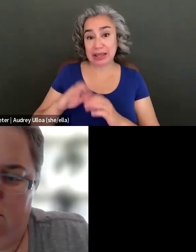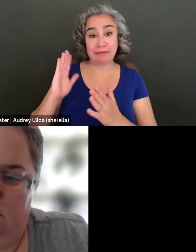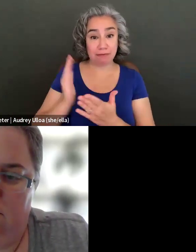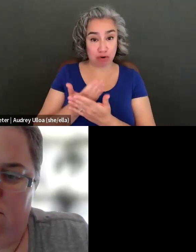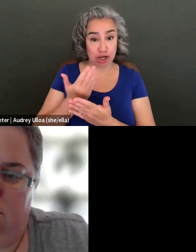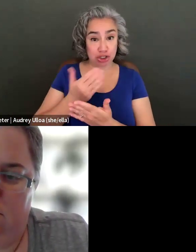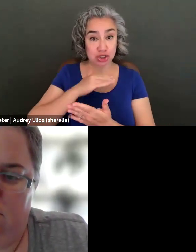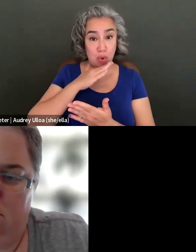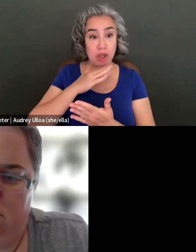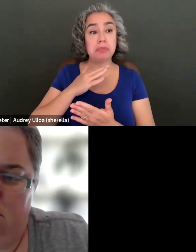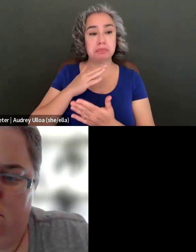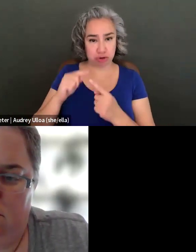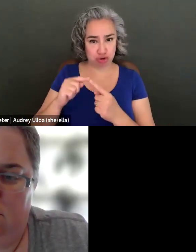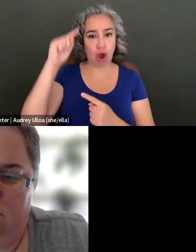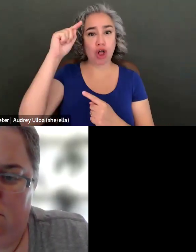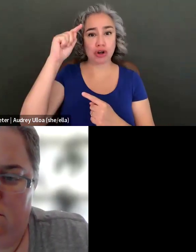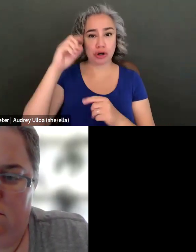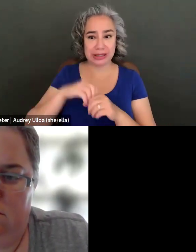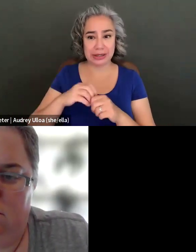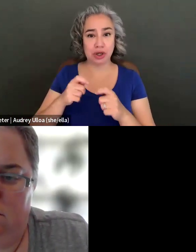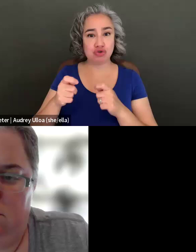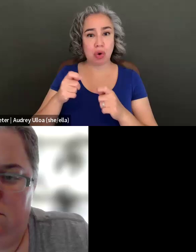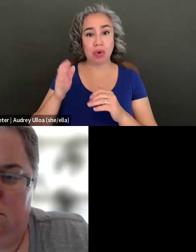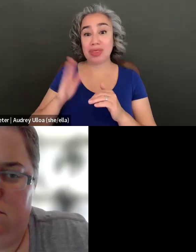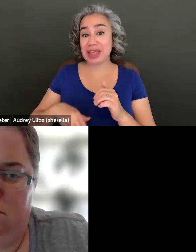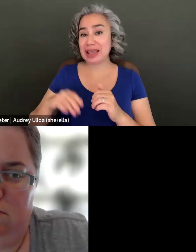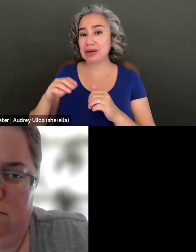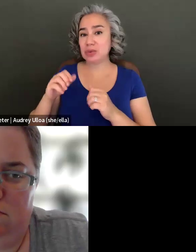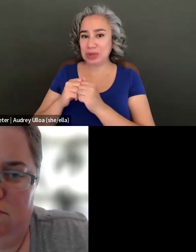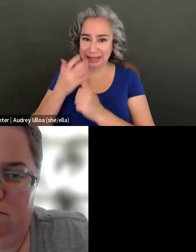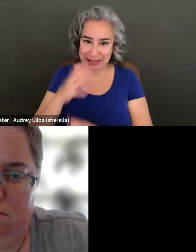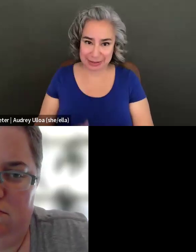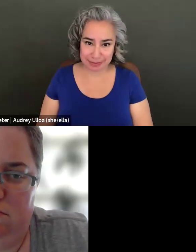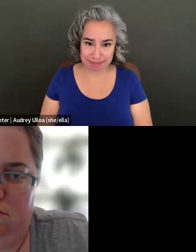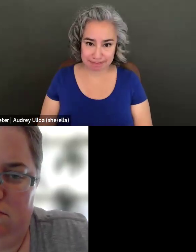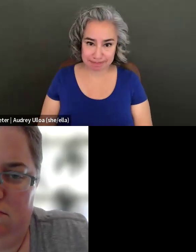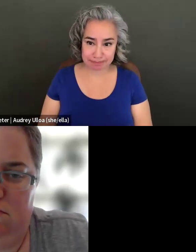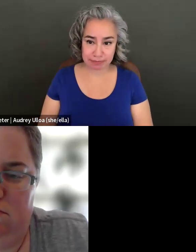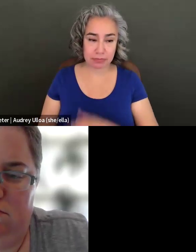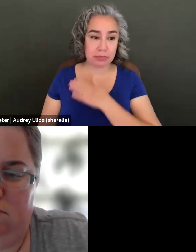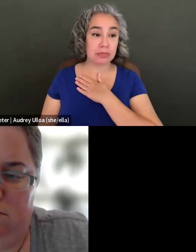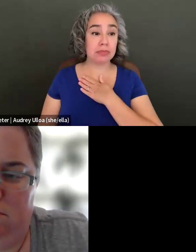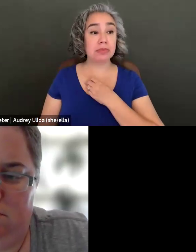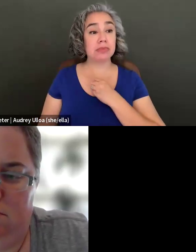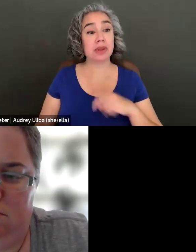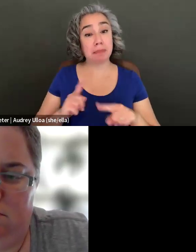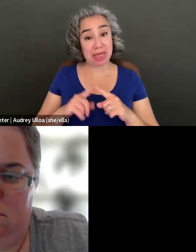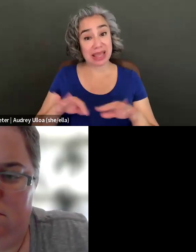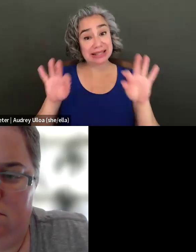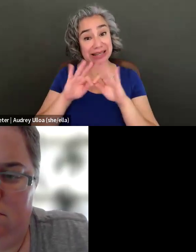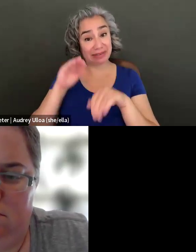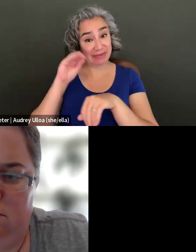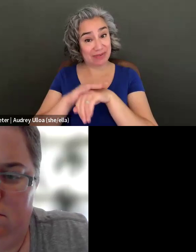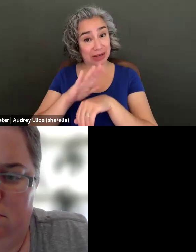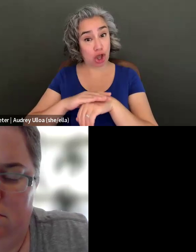was significantly taller under control conditions than under heat conditions. However, this significant effect on height was